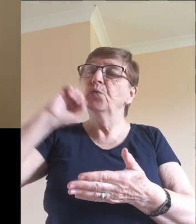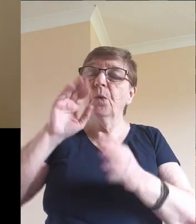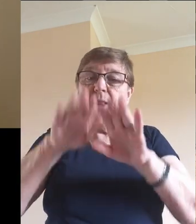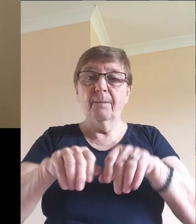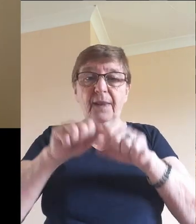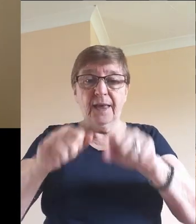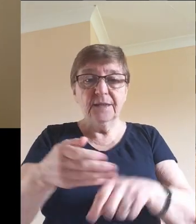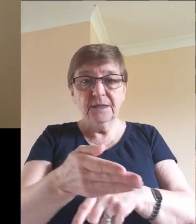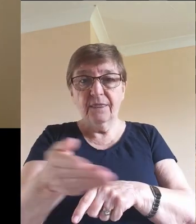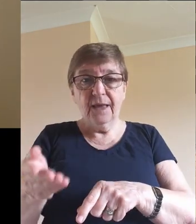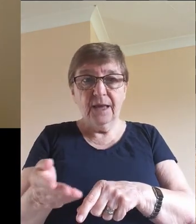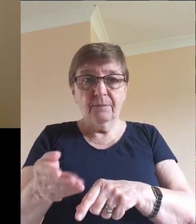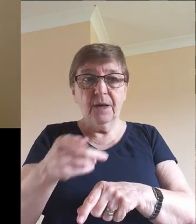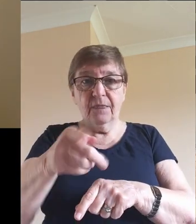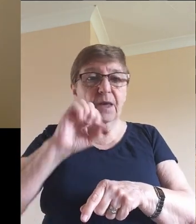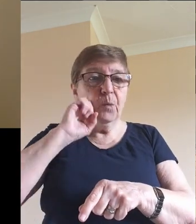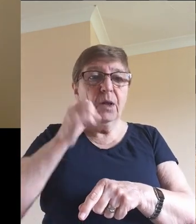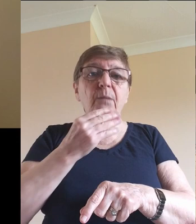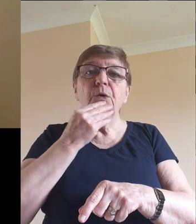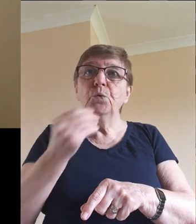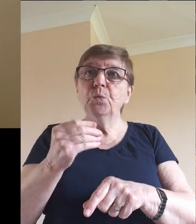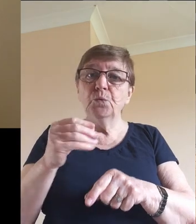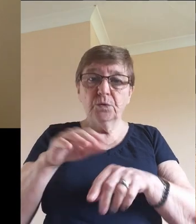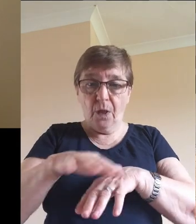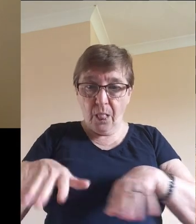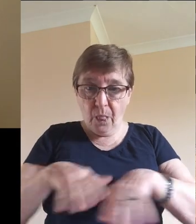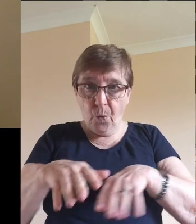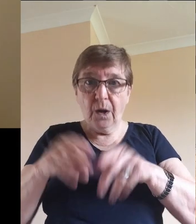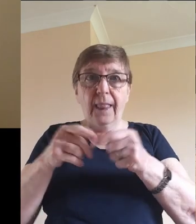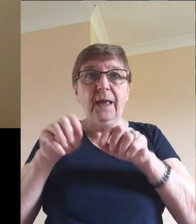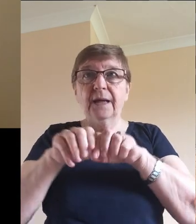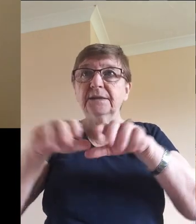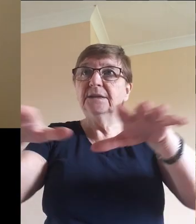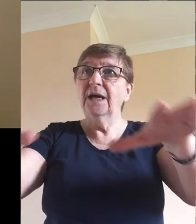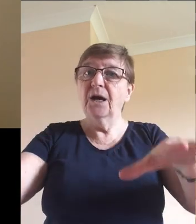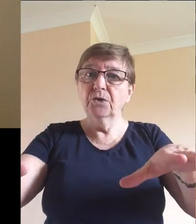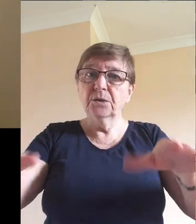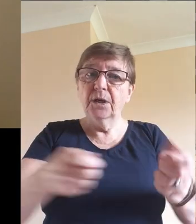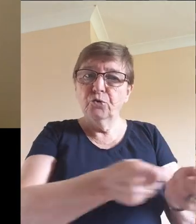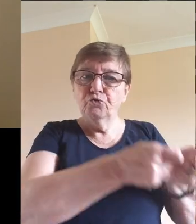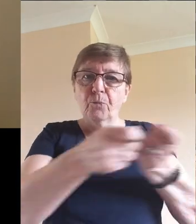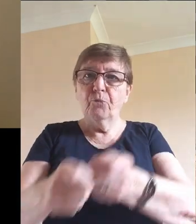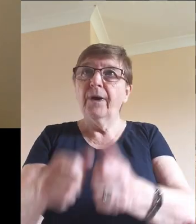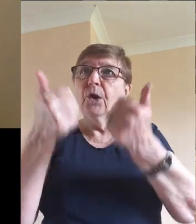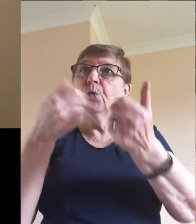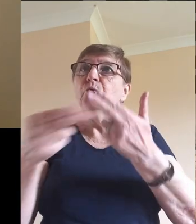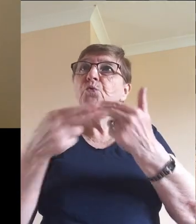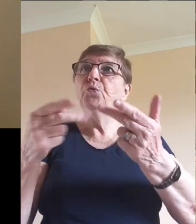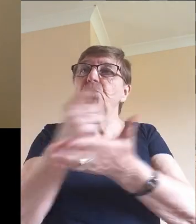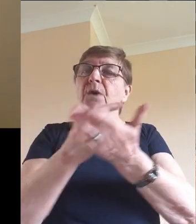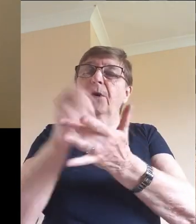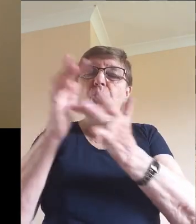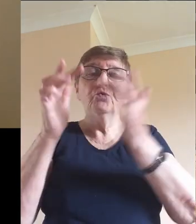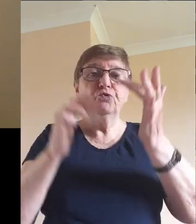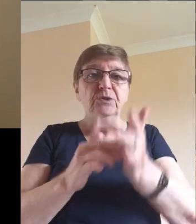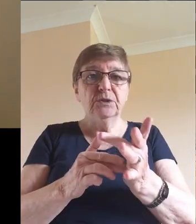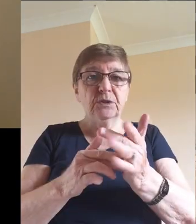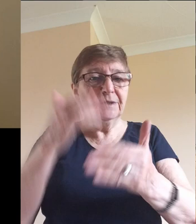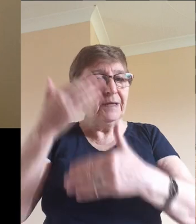nationally to bring the news of Jesus to people who have not heard of him and to grow your kingdom here on earth.